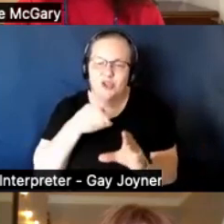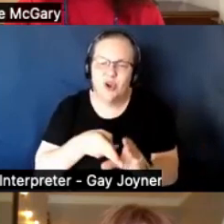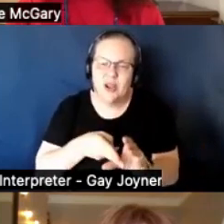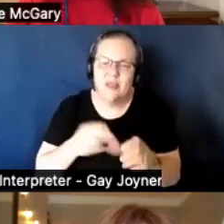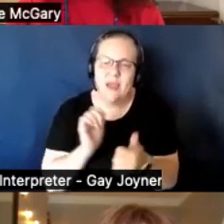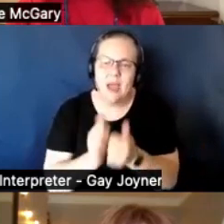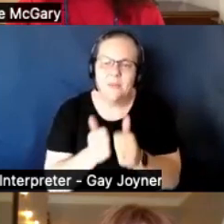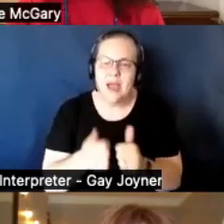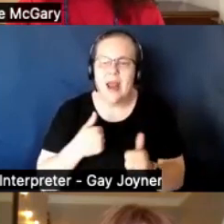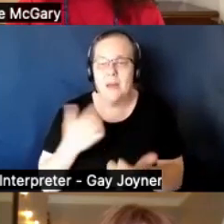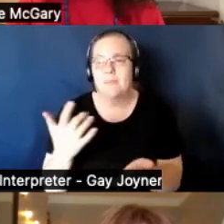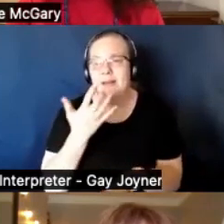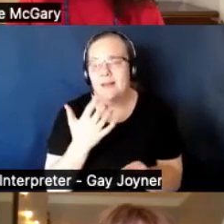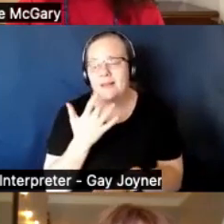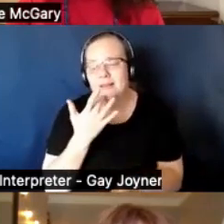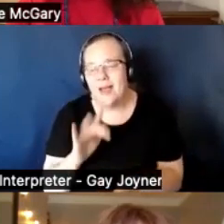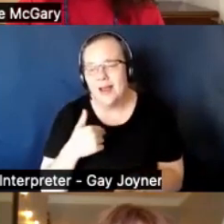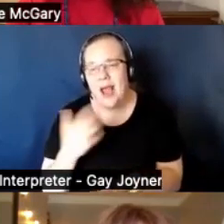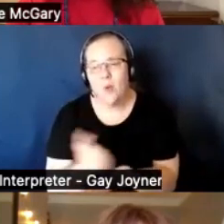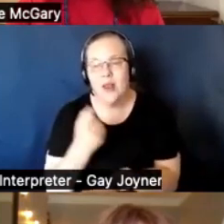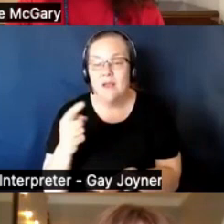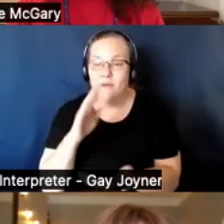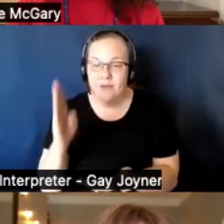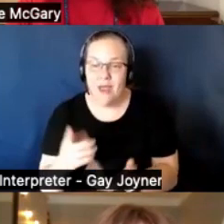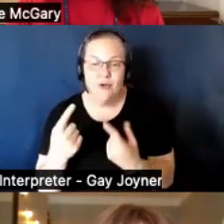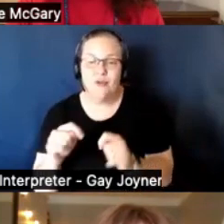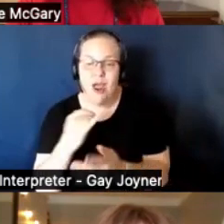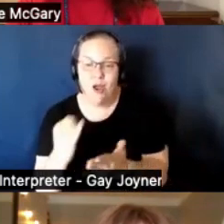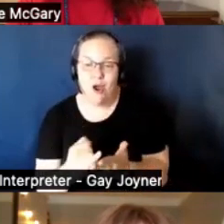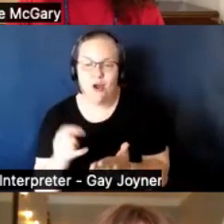that I won. If you've never tried art, then you really should try.